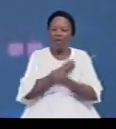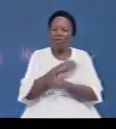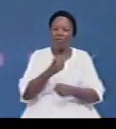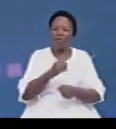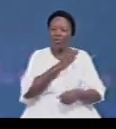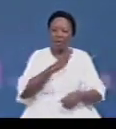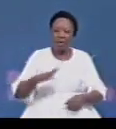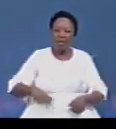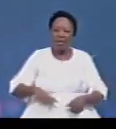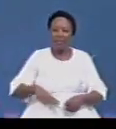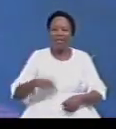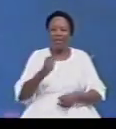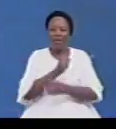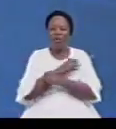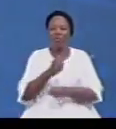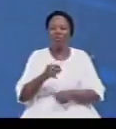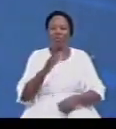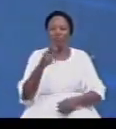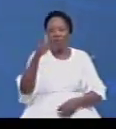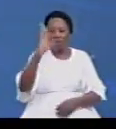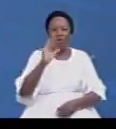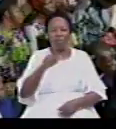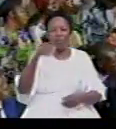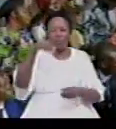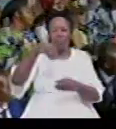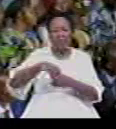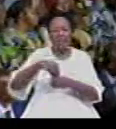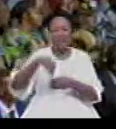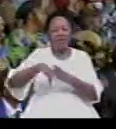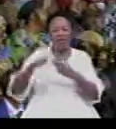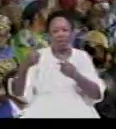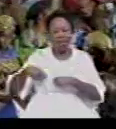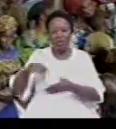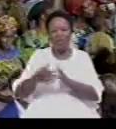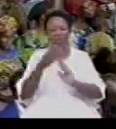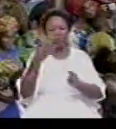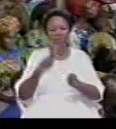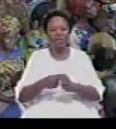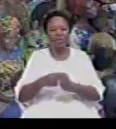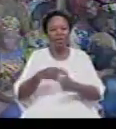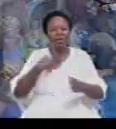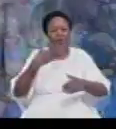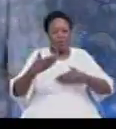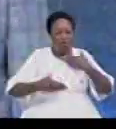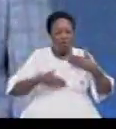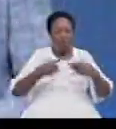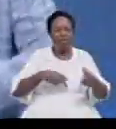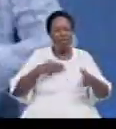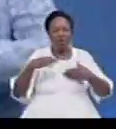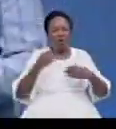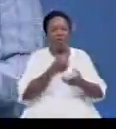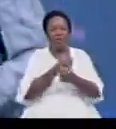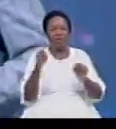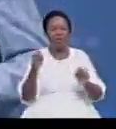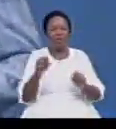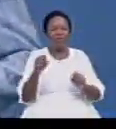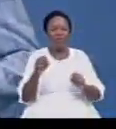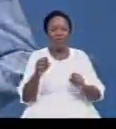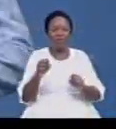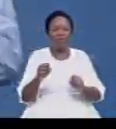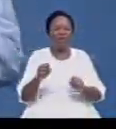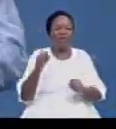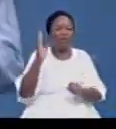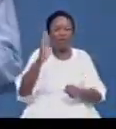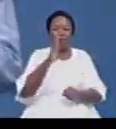of God, will be implanted in your heart. Joy, the joy of salvation will be